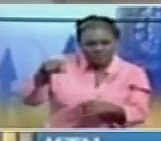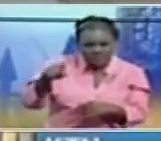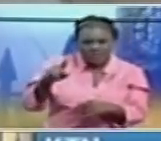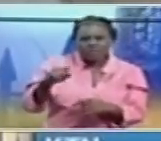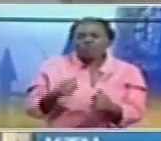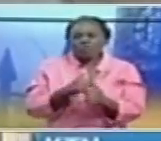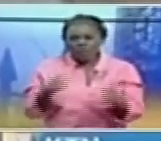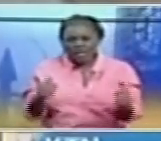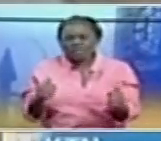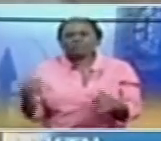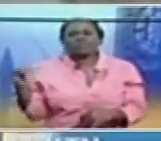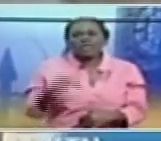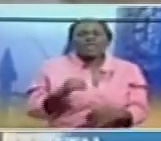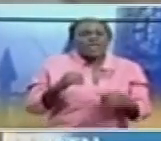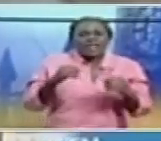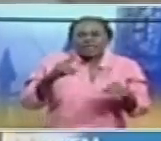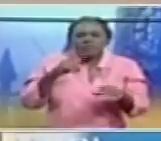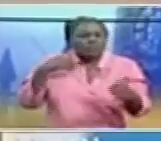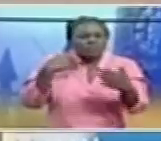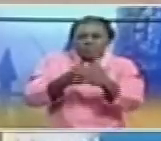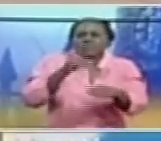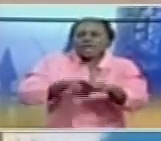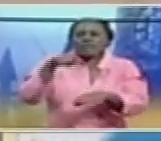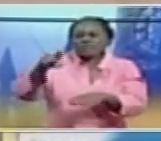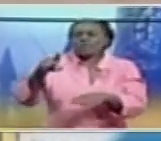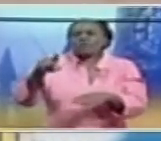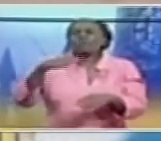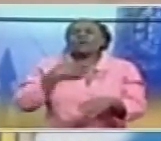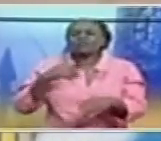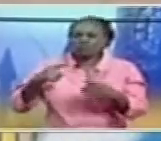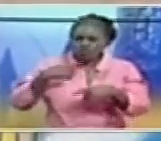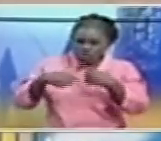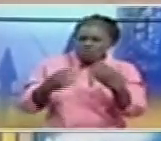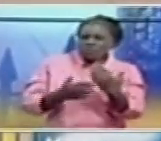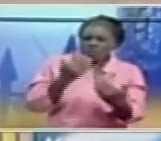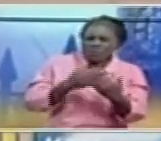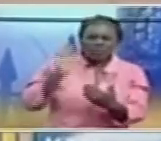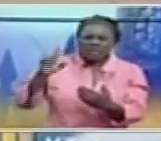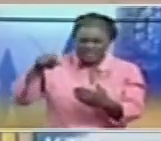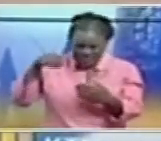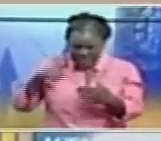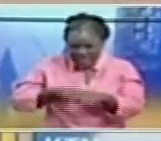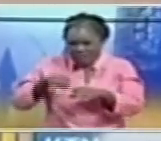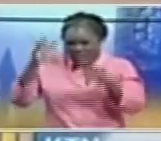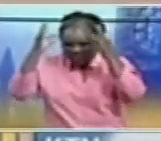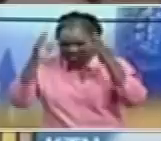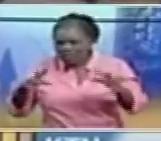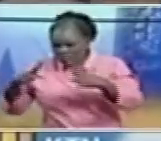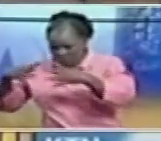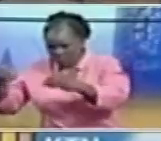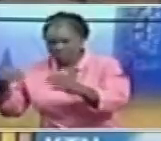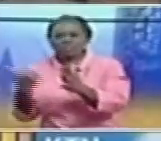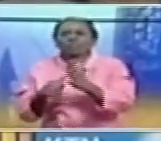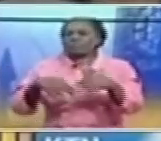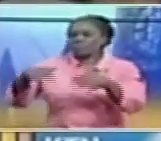welcome to stay for as long as he likes. We'll continue taking care of him until such a time that maybe he'll die of old age or natural causes. For